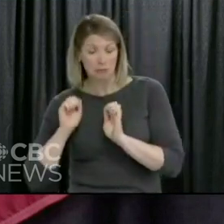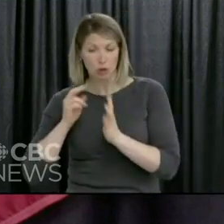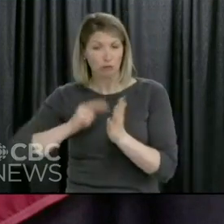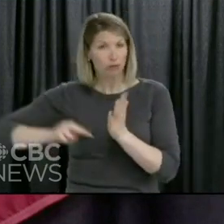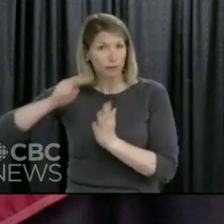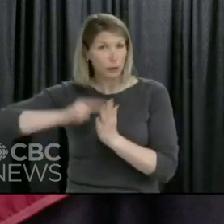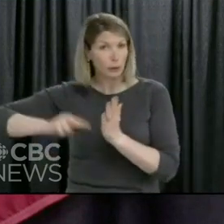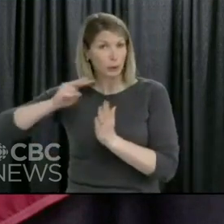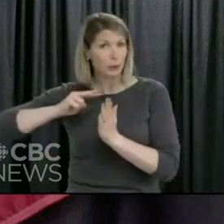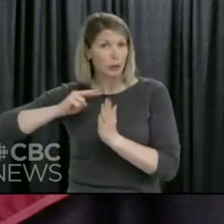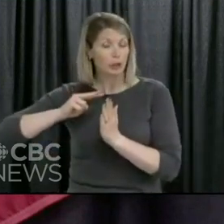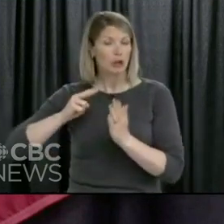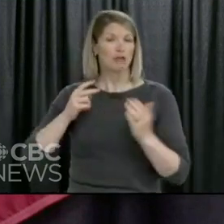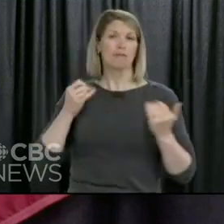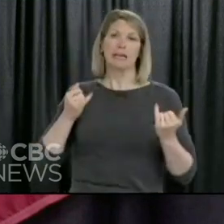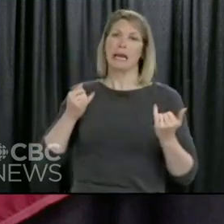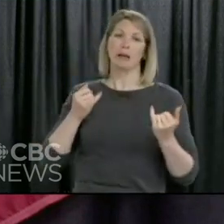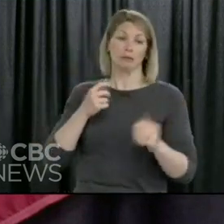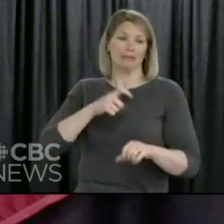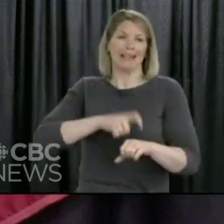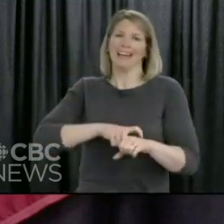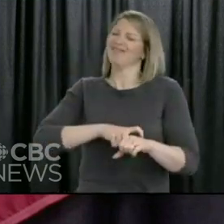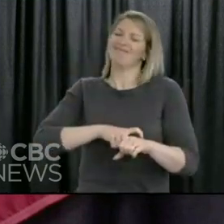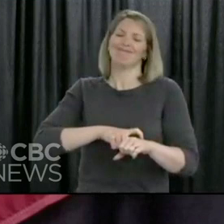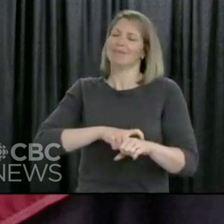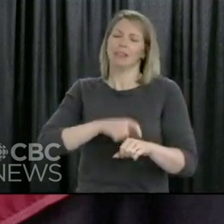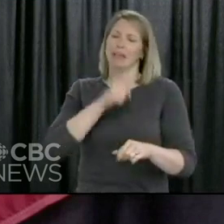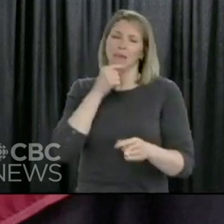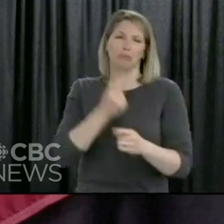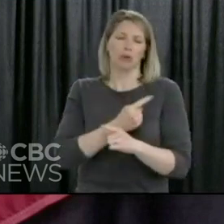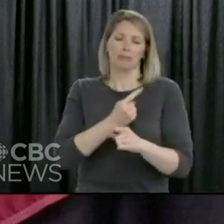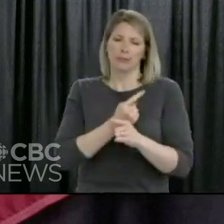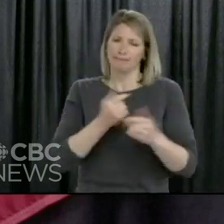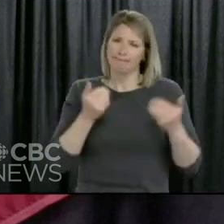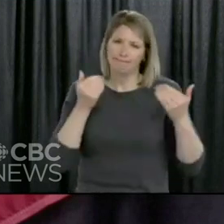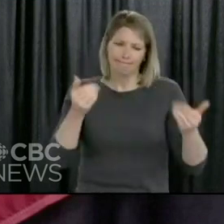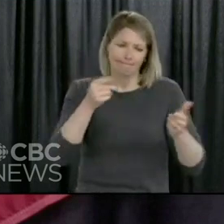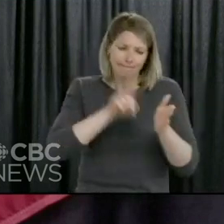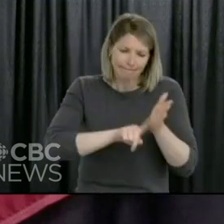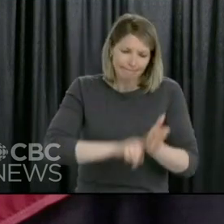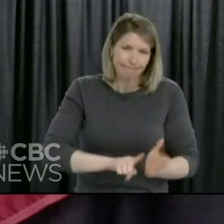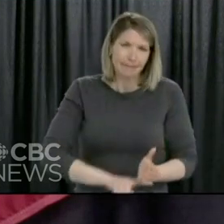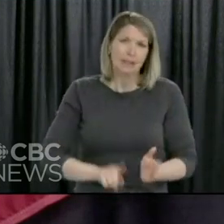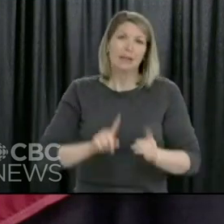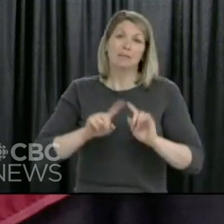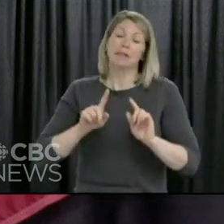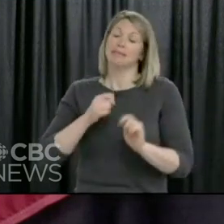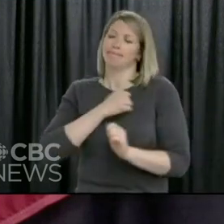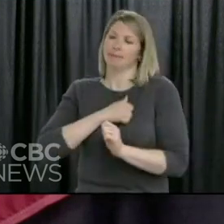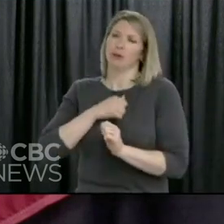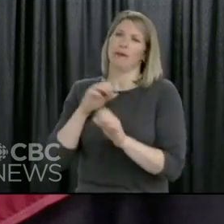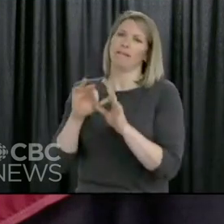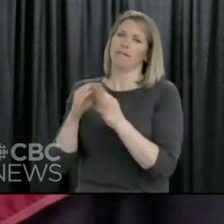right. But once again, I do send out my condolences and sympathies to those families that are impacted.